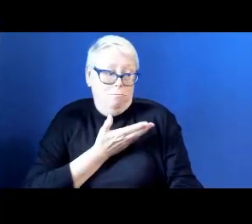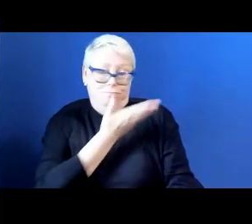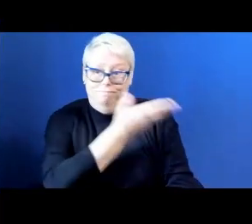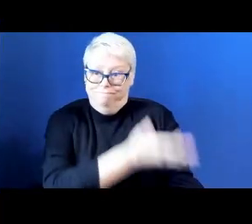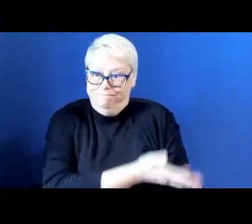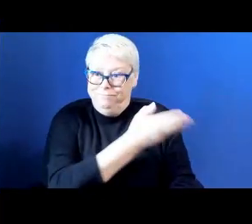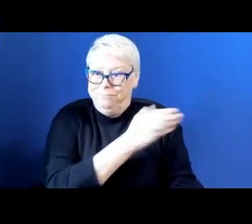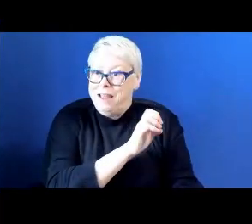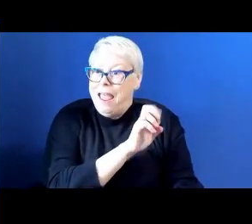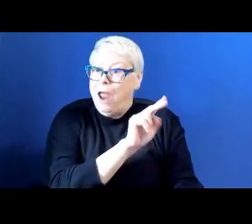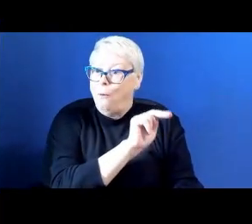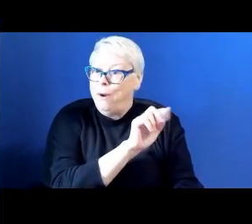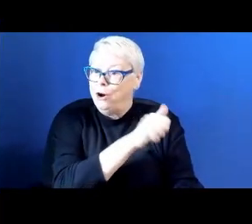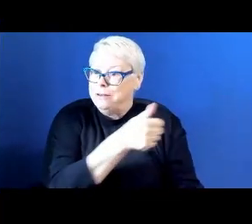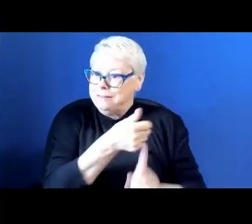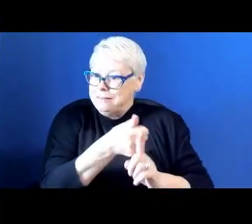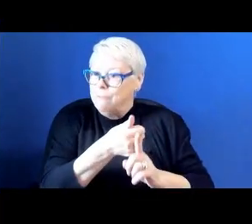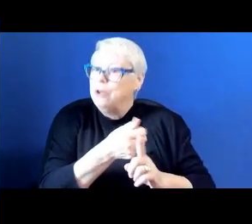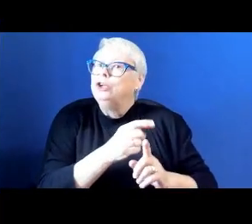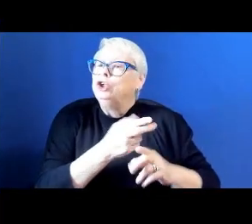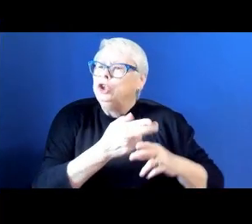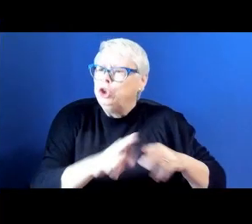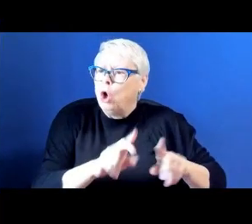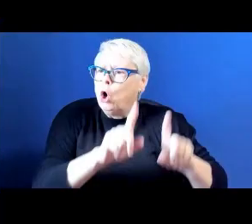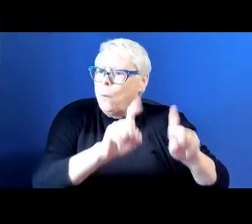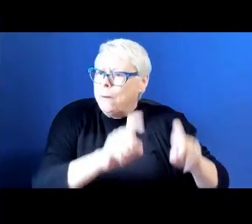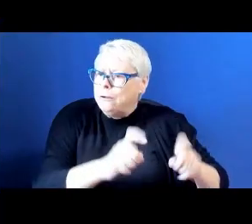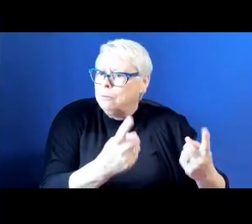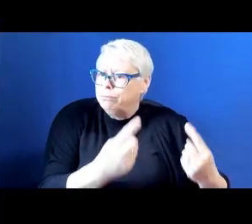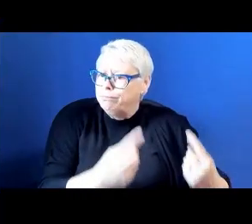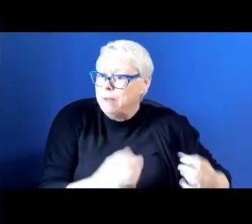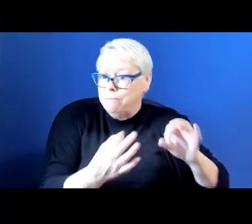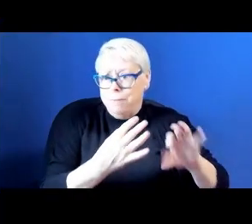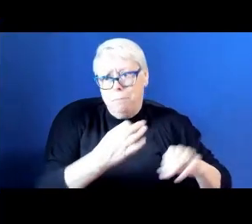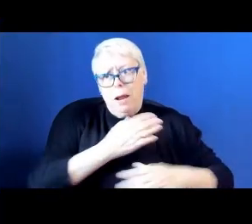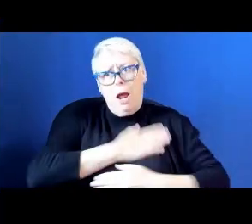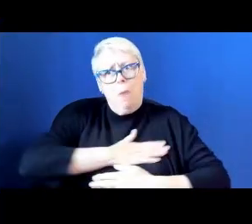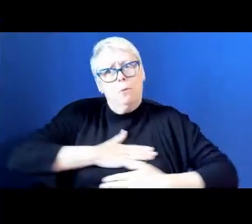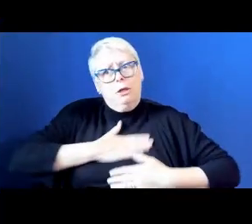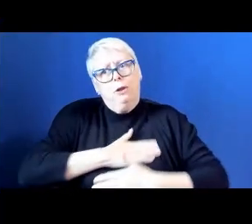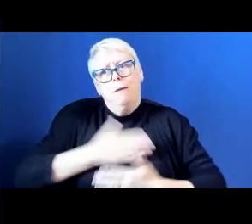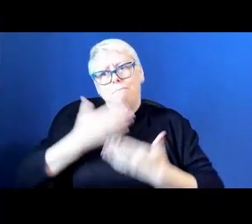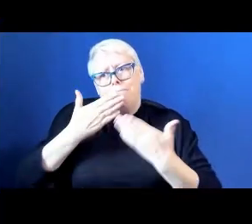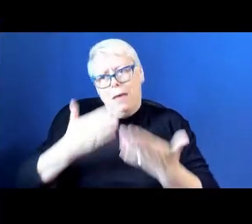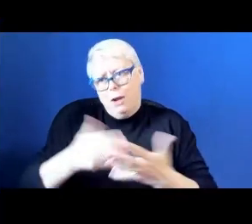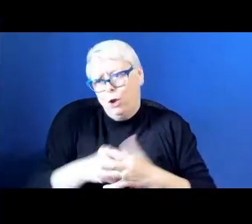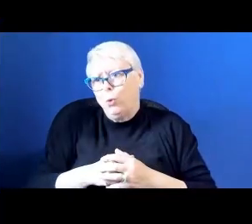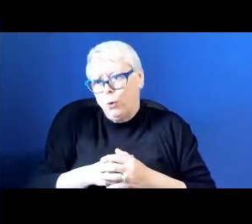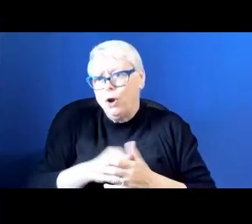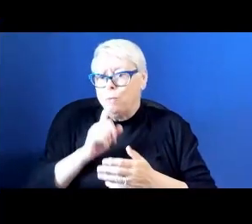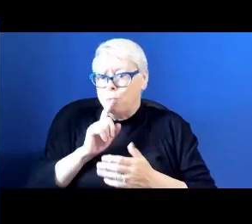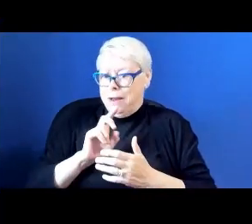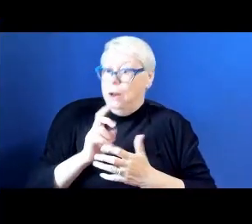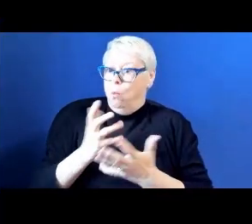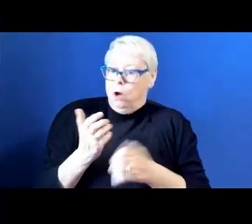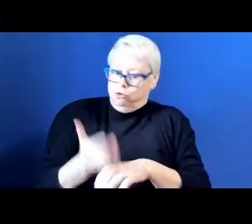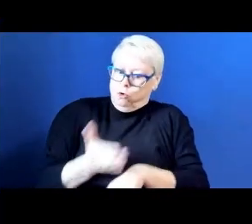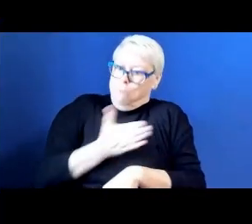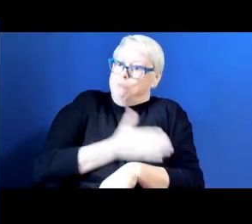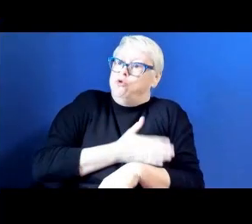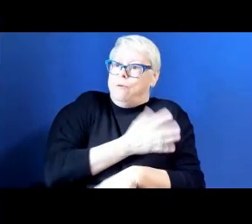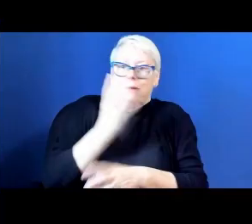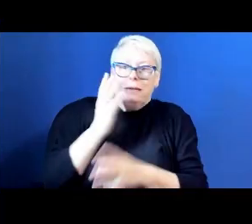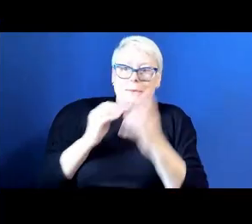shared with you a short survey. We will appreciate your feedback. We always work hard to improve learning experiences for